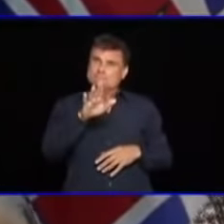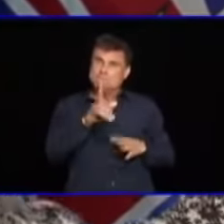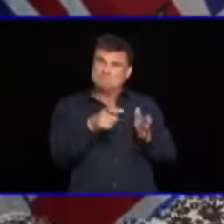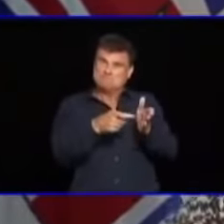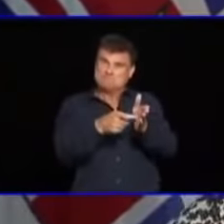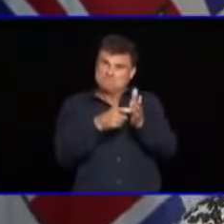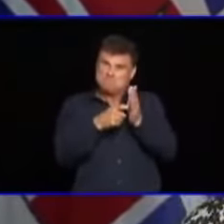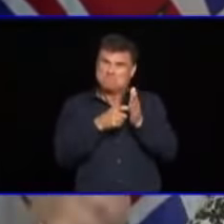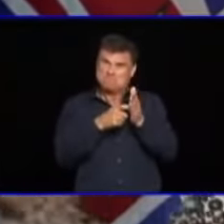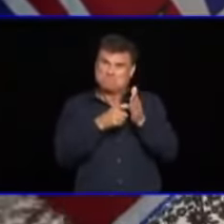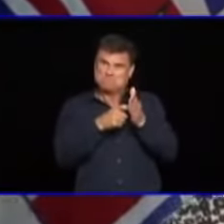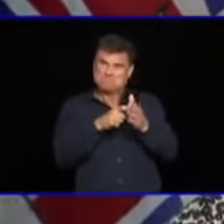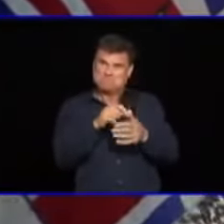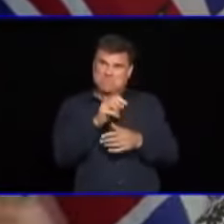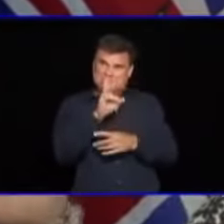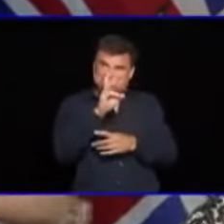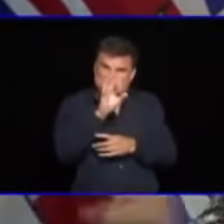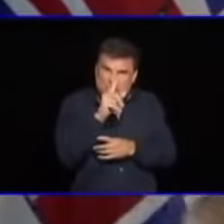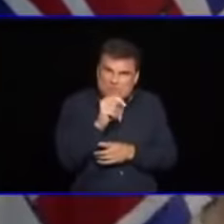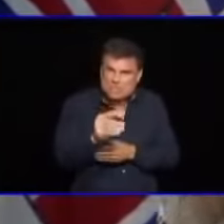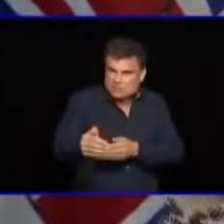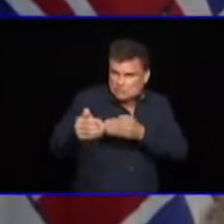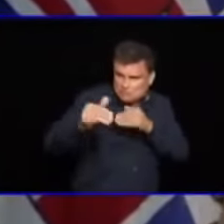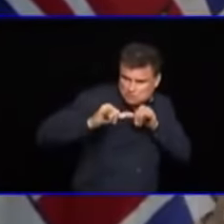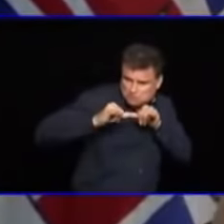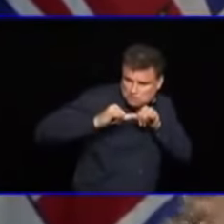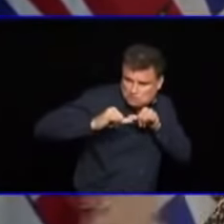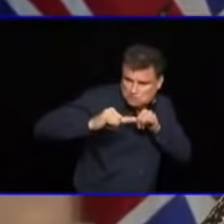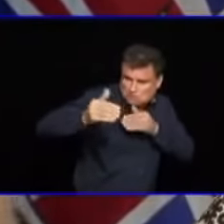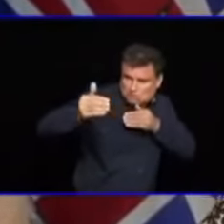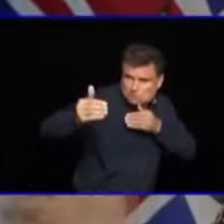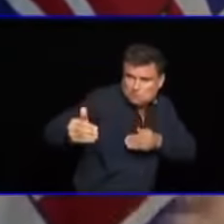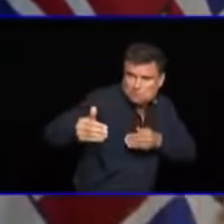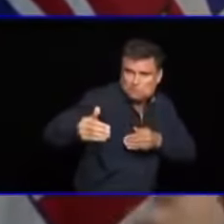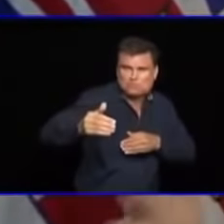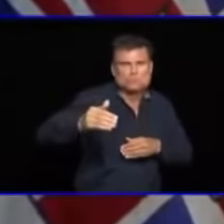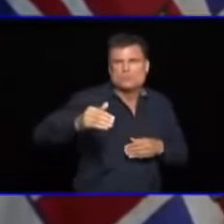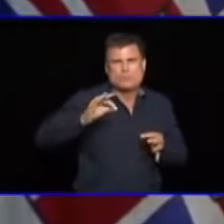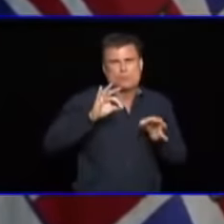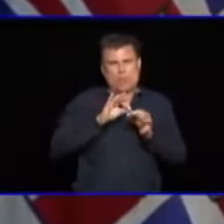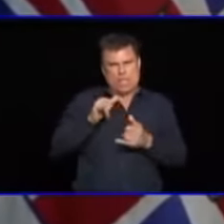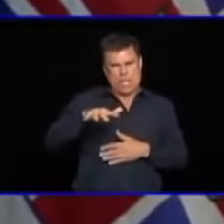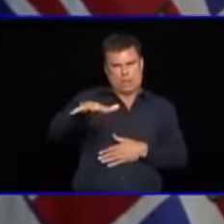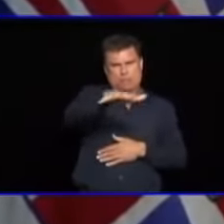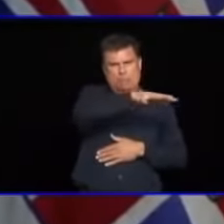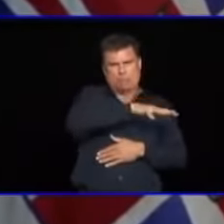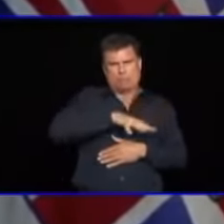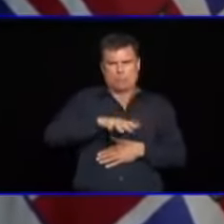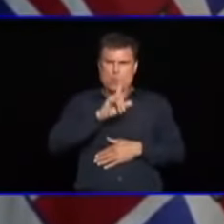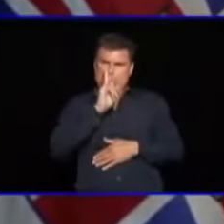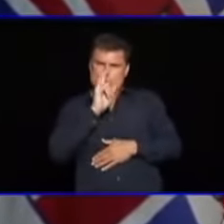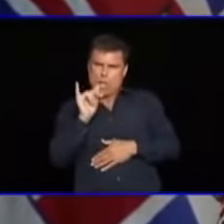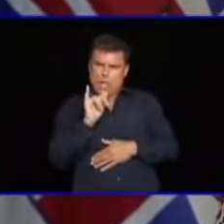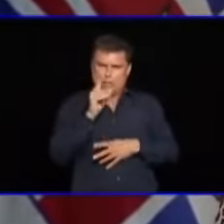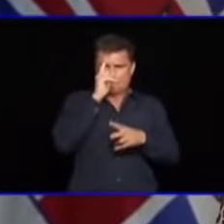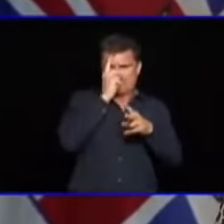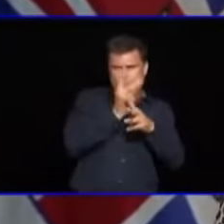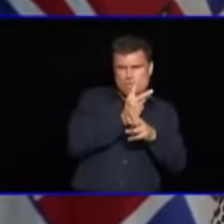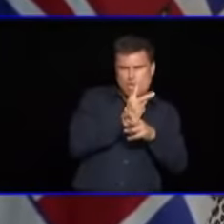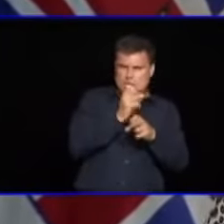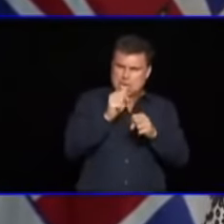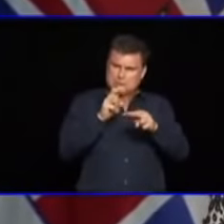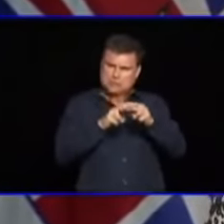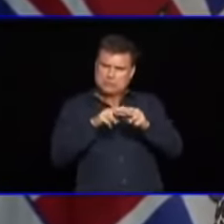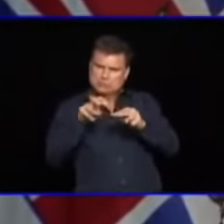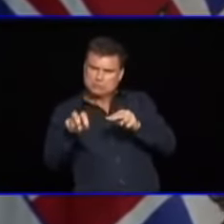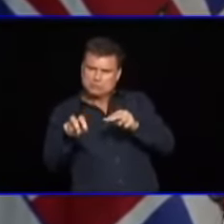6 feet or 6.5 feet or 2 meters. We need to be able to fit people in and know that the type of activities